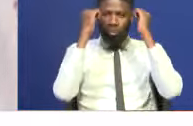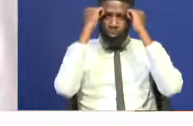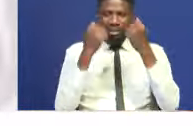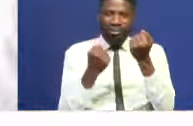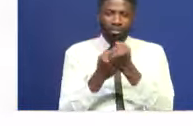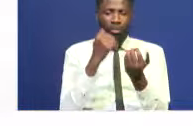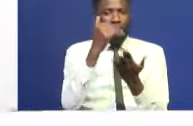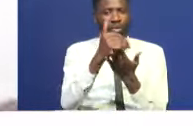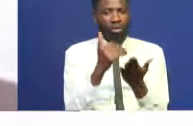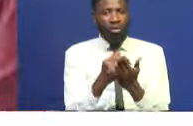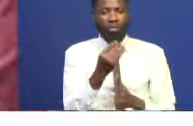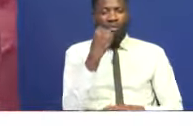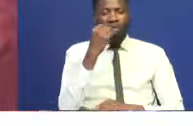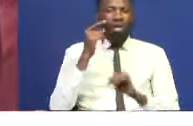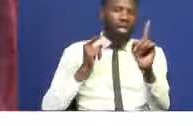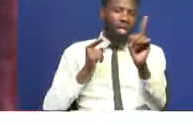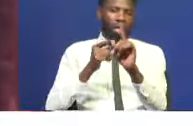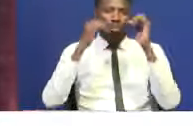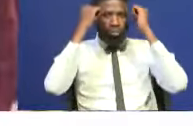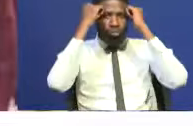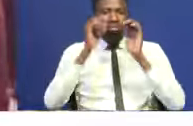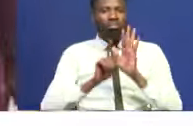secondary schools across Baringo County.